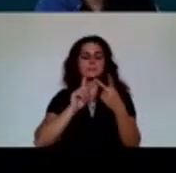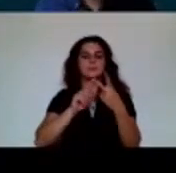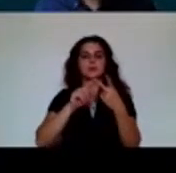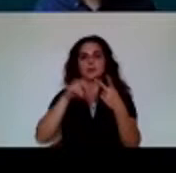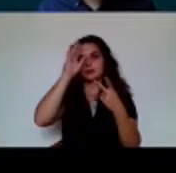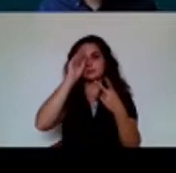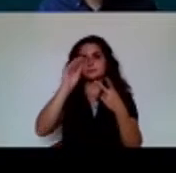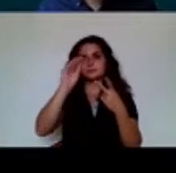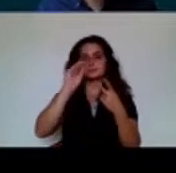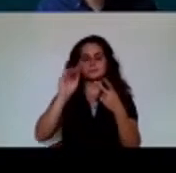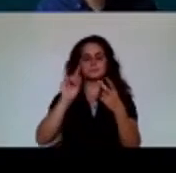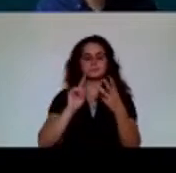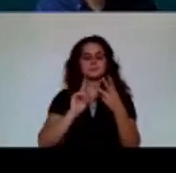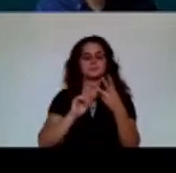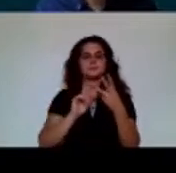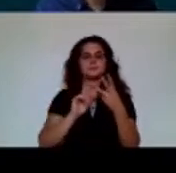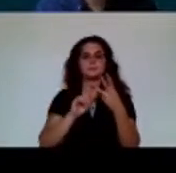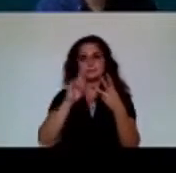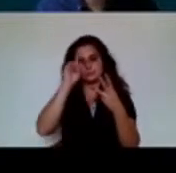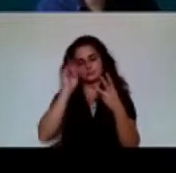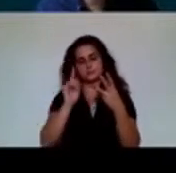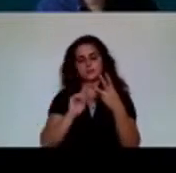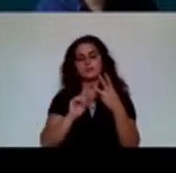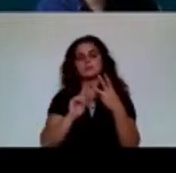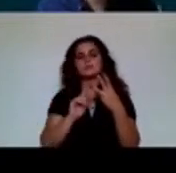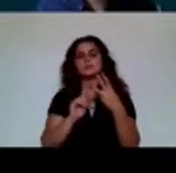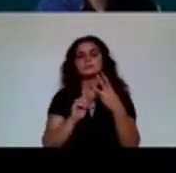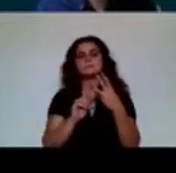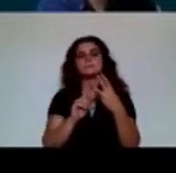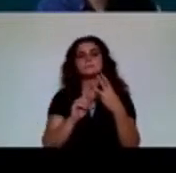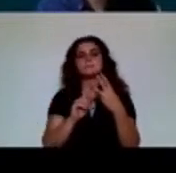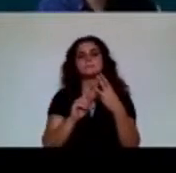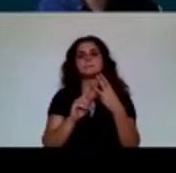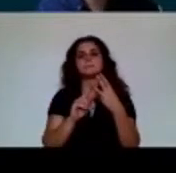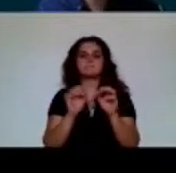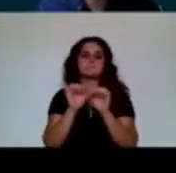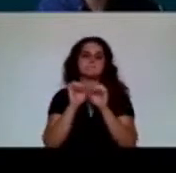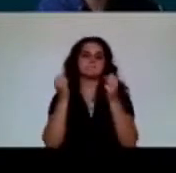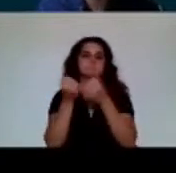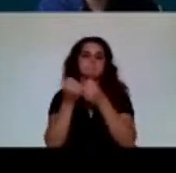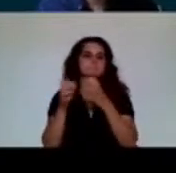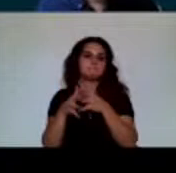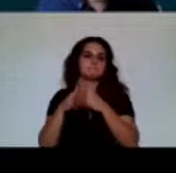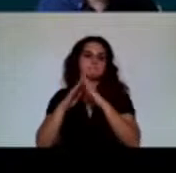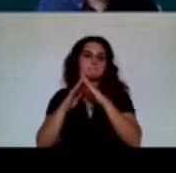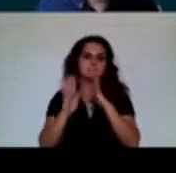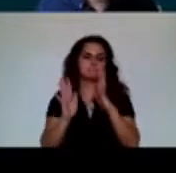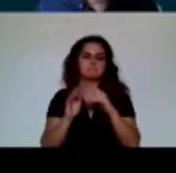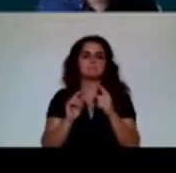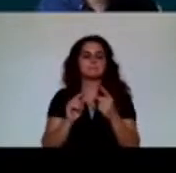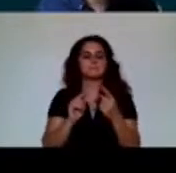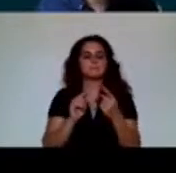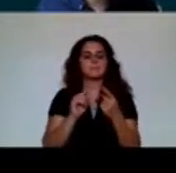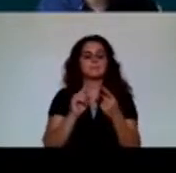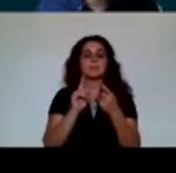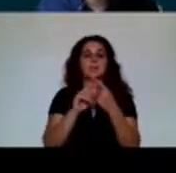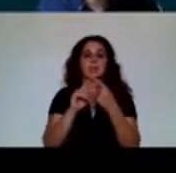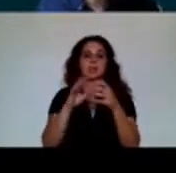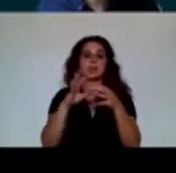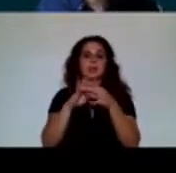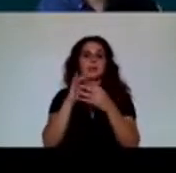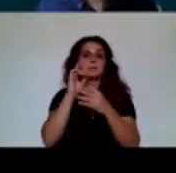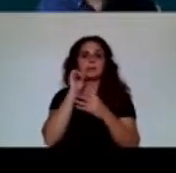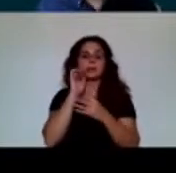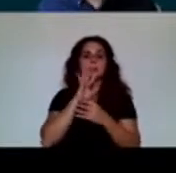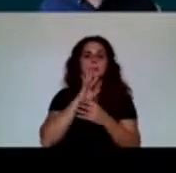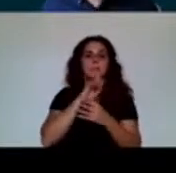teaching, and the third one is the social structure. So in regard to parenting, there's